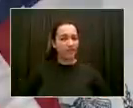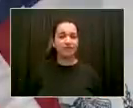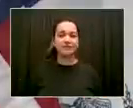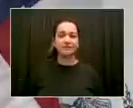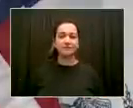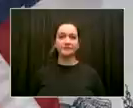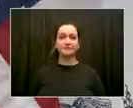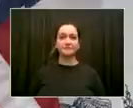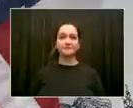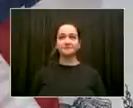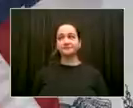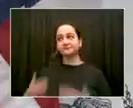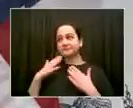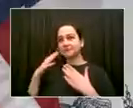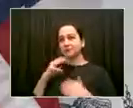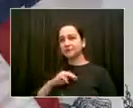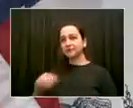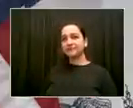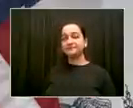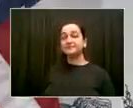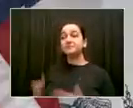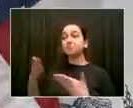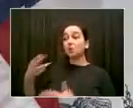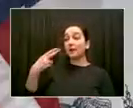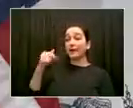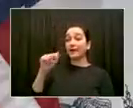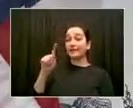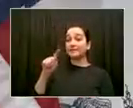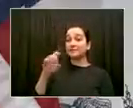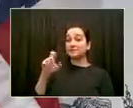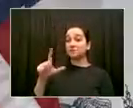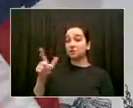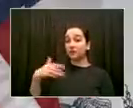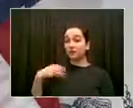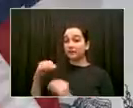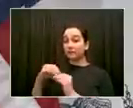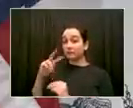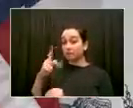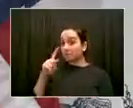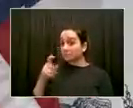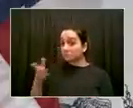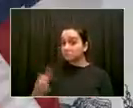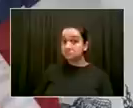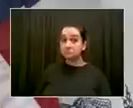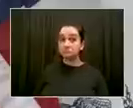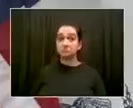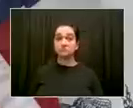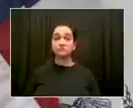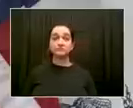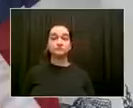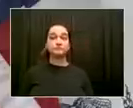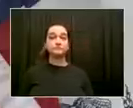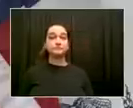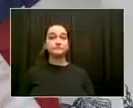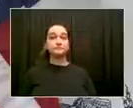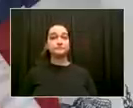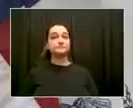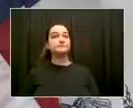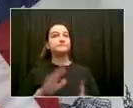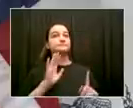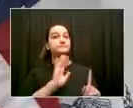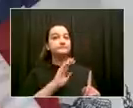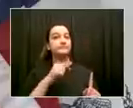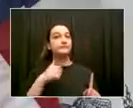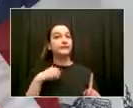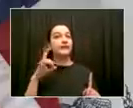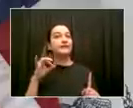And Johnson vaccine. We've spoken to the family of a woman by the name of Gladys Letty in Washington Heights. She's 87 years